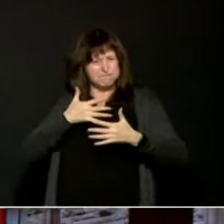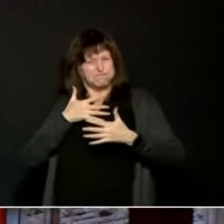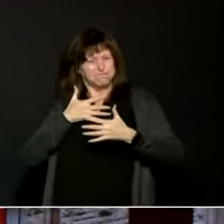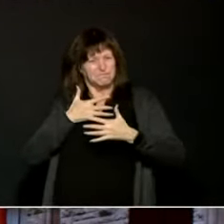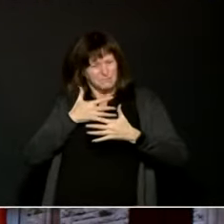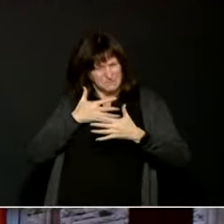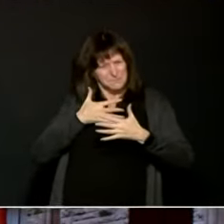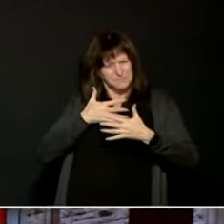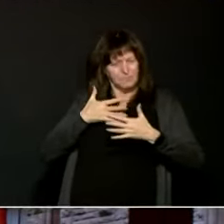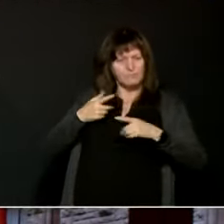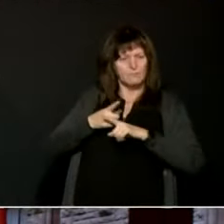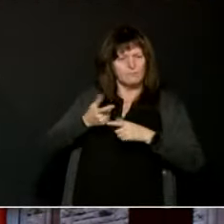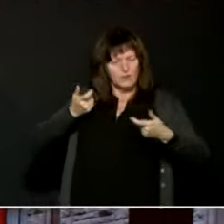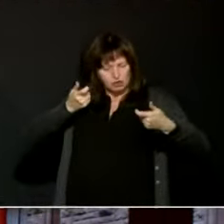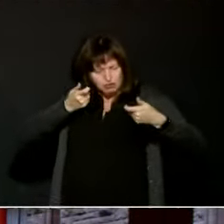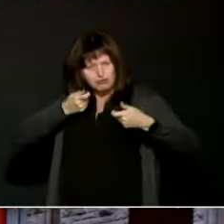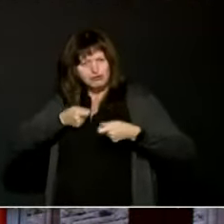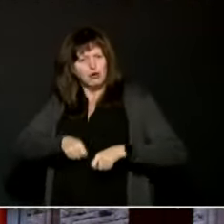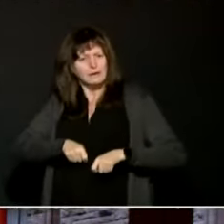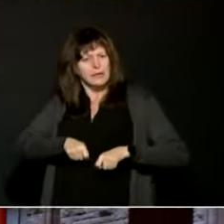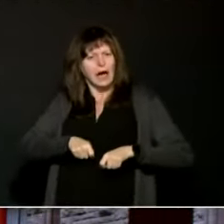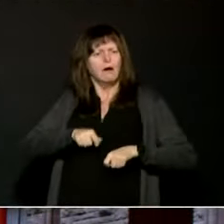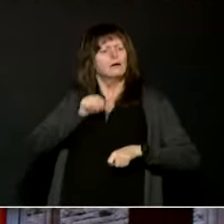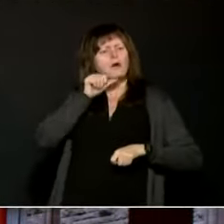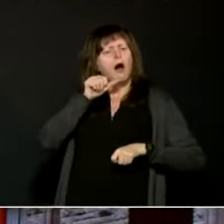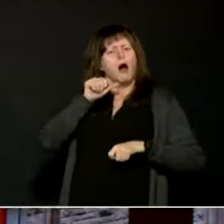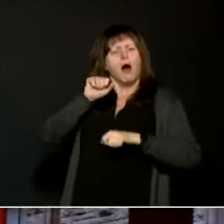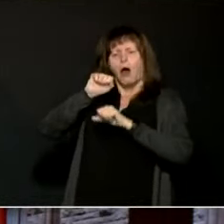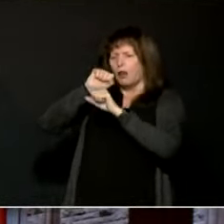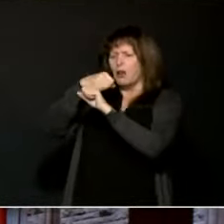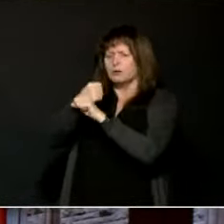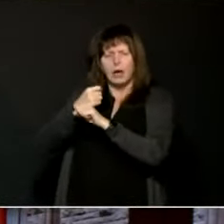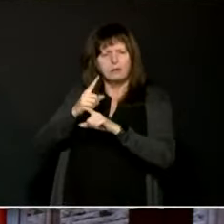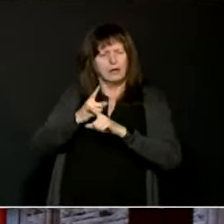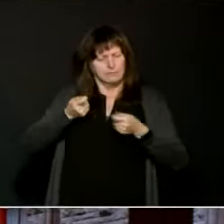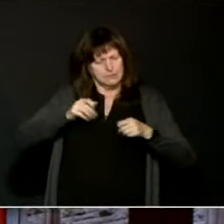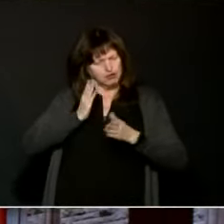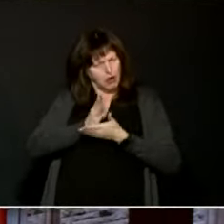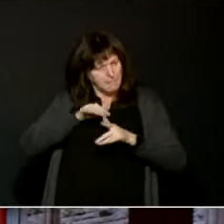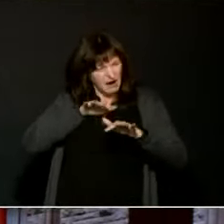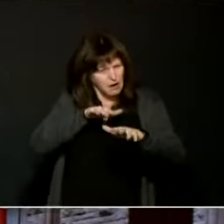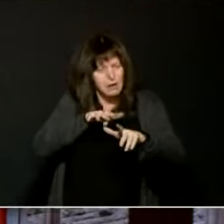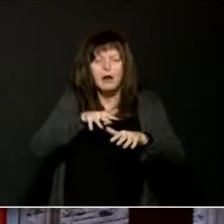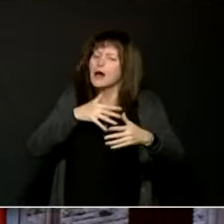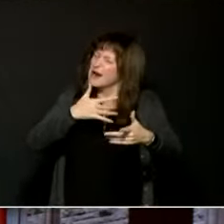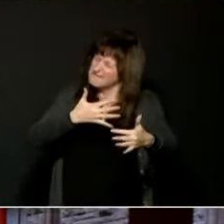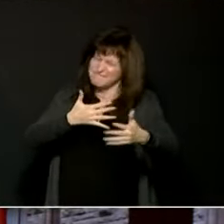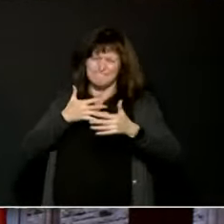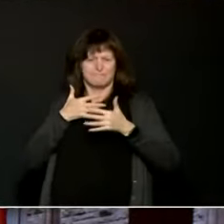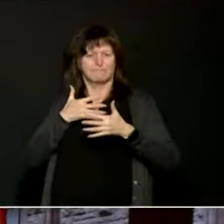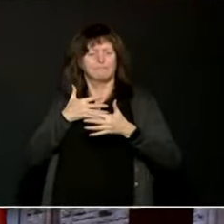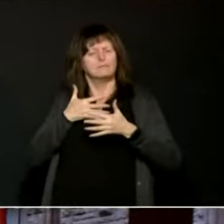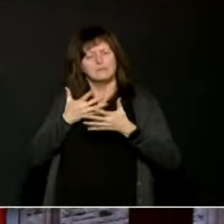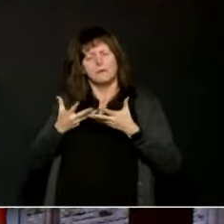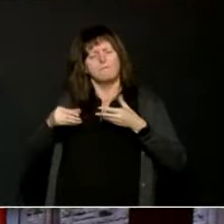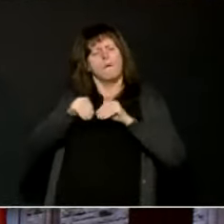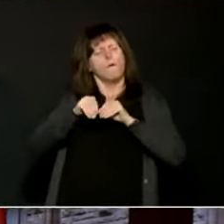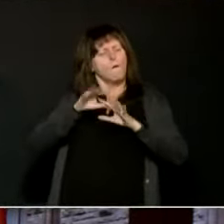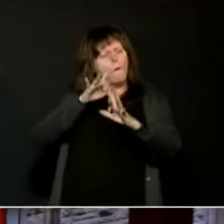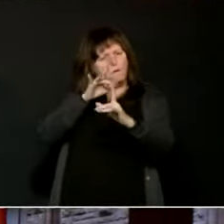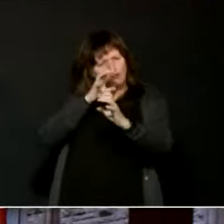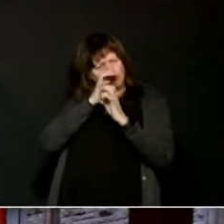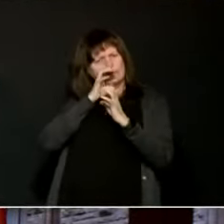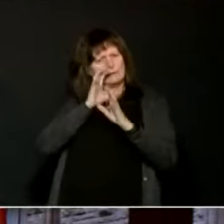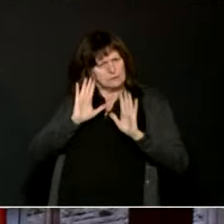the lockdown zone at the moment that you've heard about in Toronto and Peel, to be even more tighter restrictions if necessary in that type